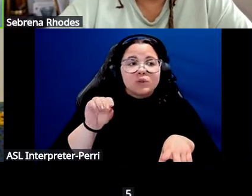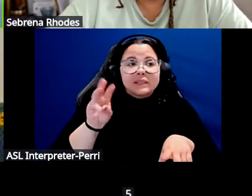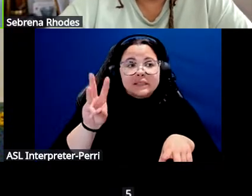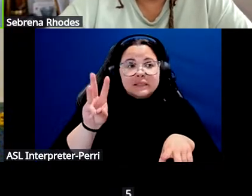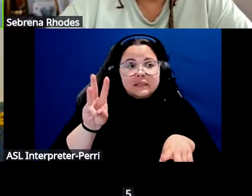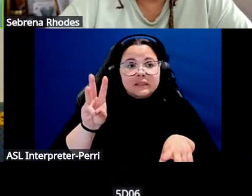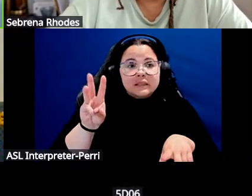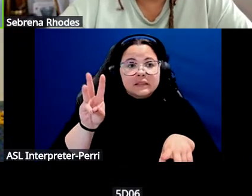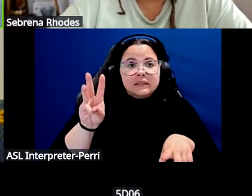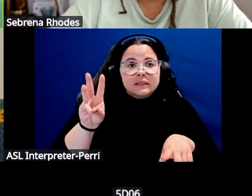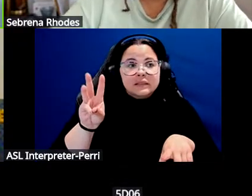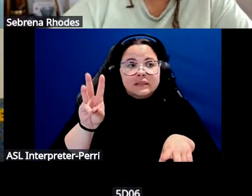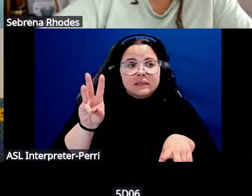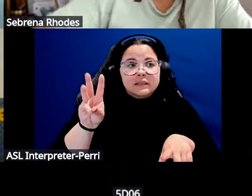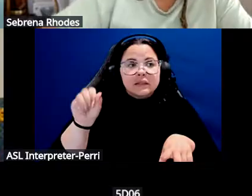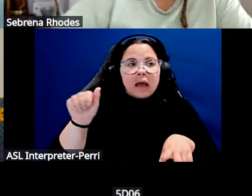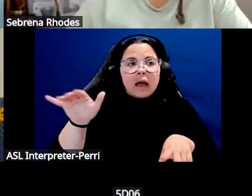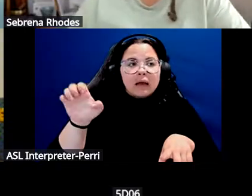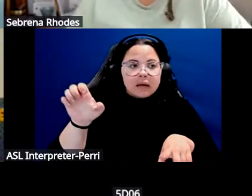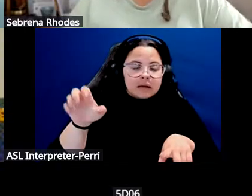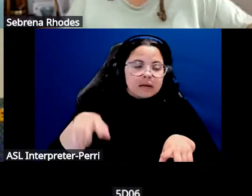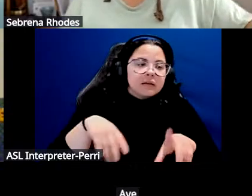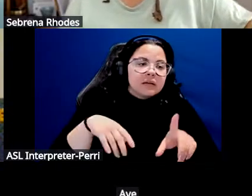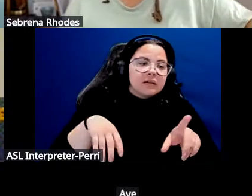5D06, Aye.